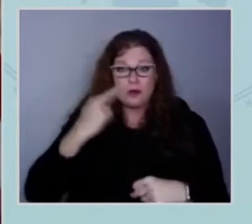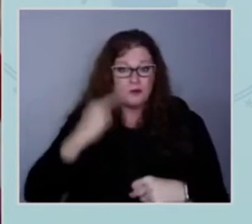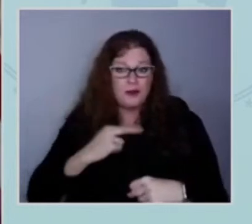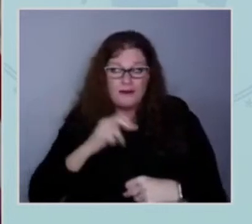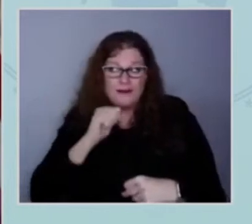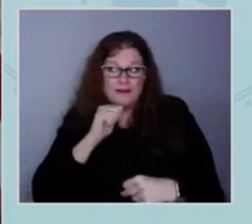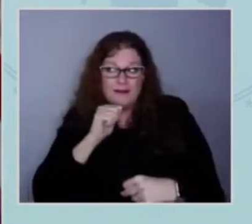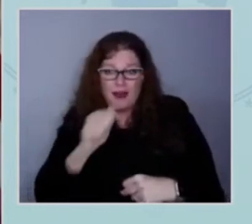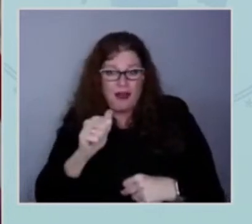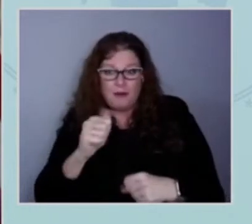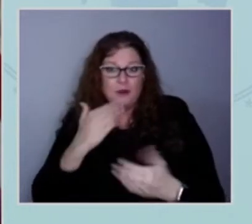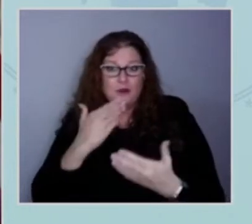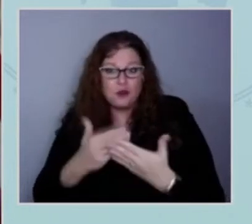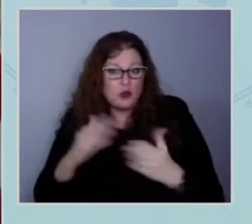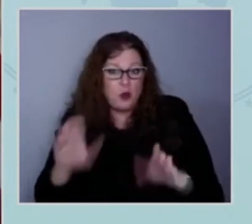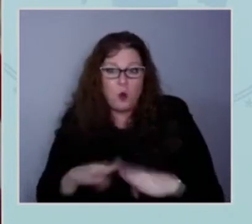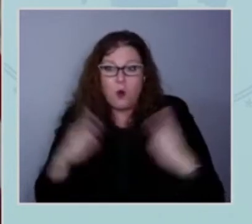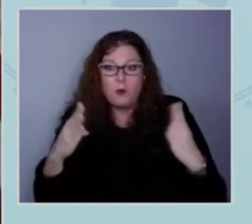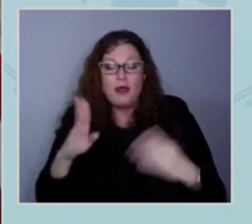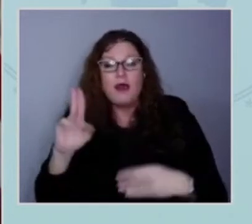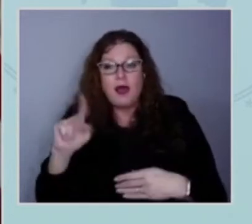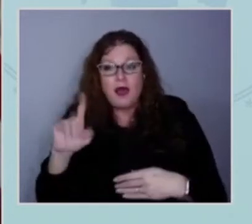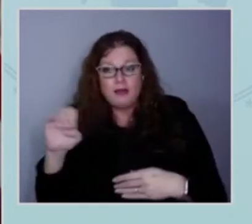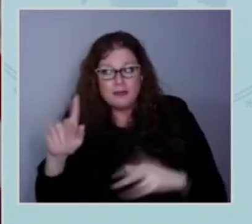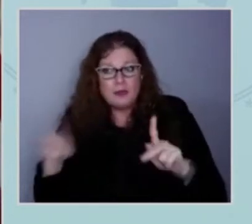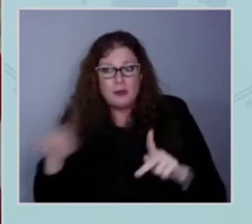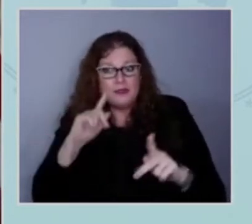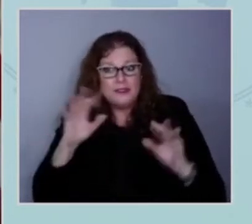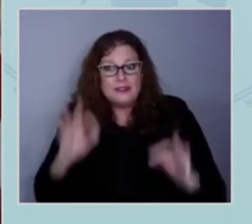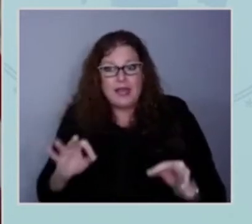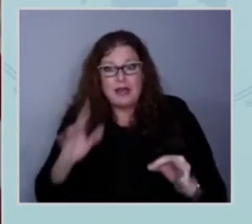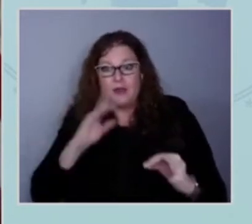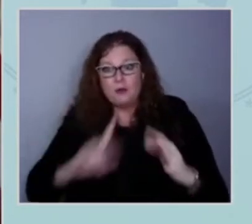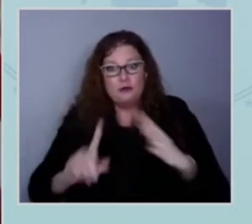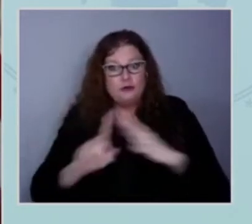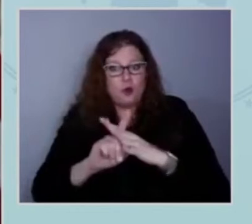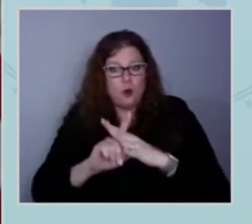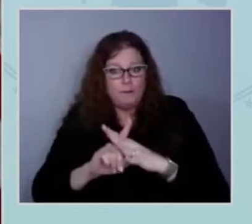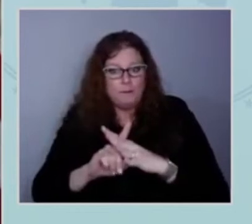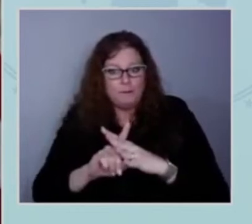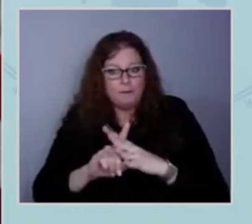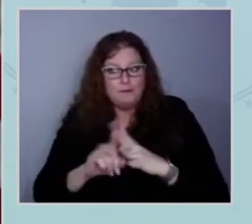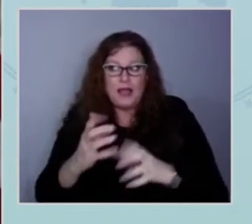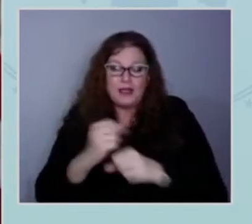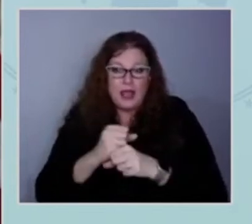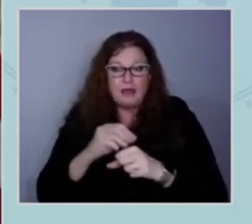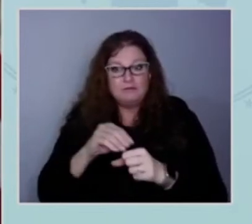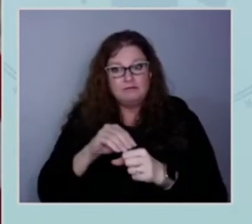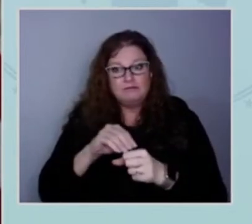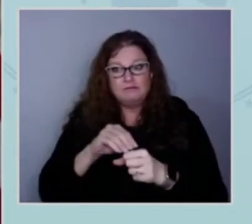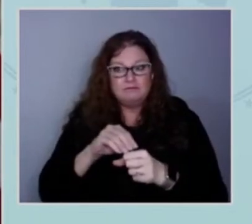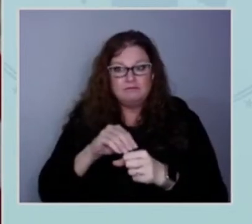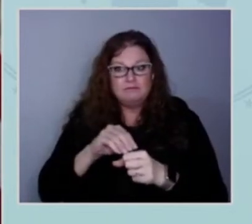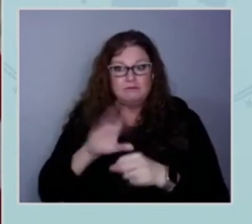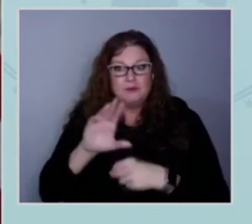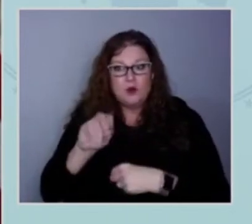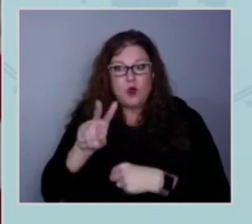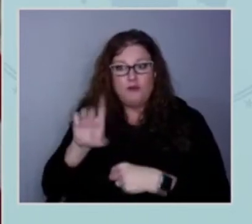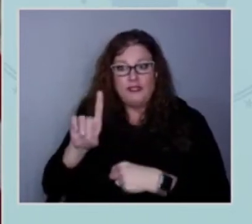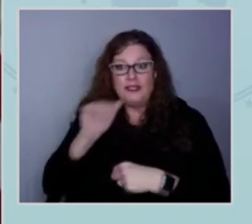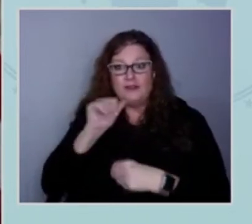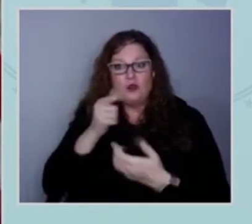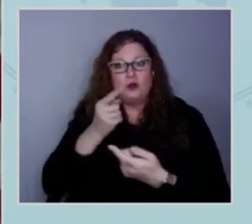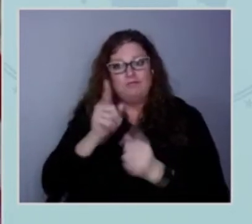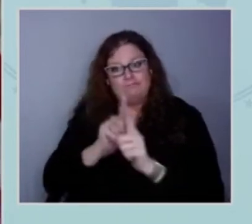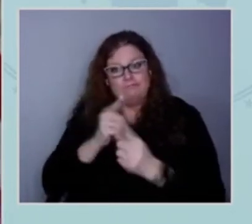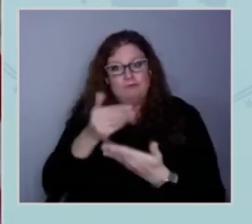world, and your restaurants aren't going to be good and open unless people decide they're all going to show up